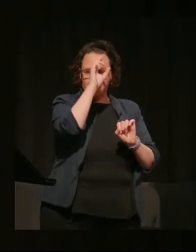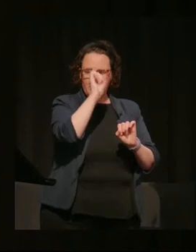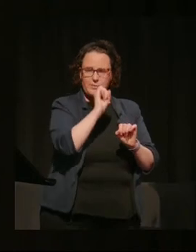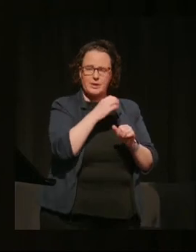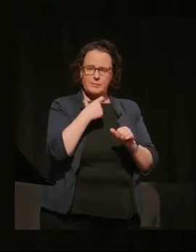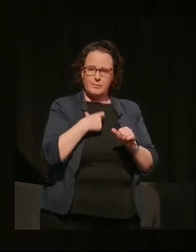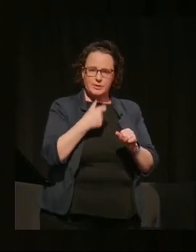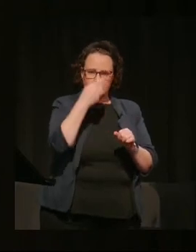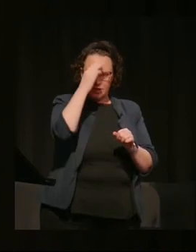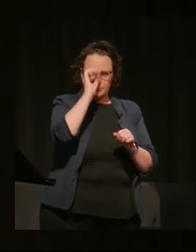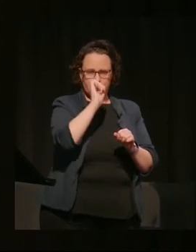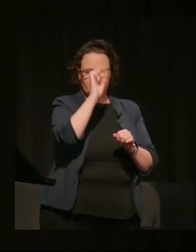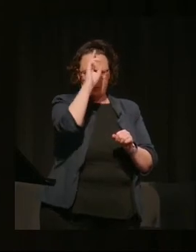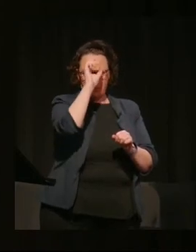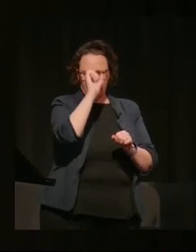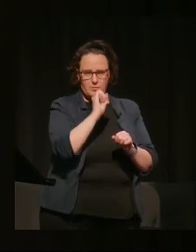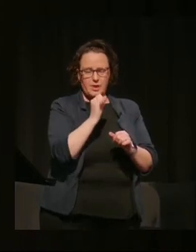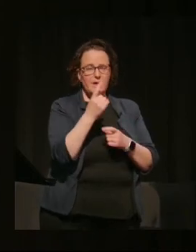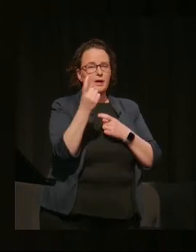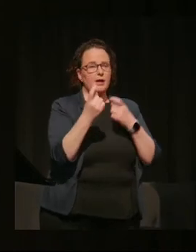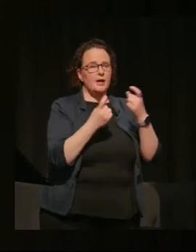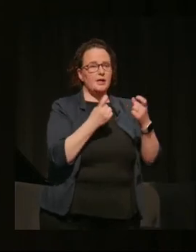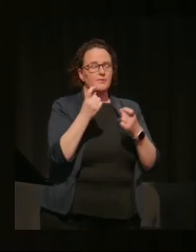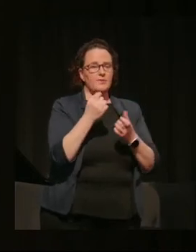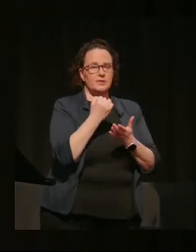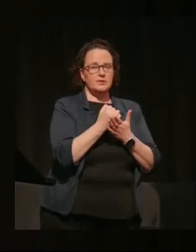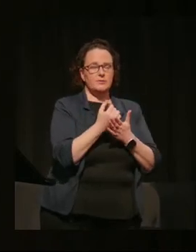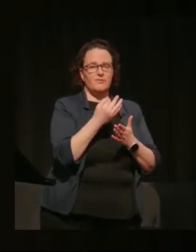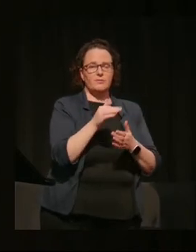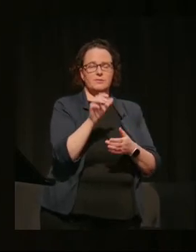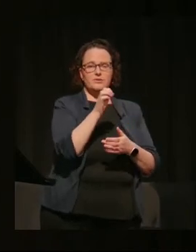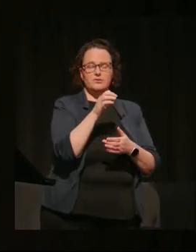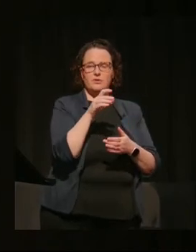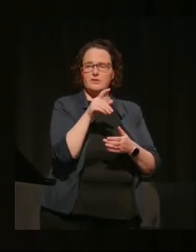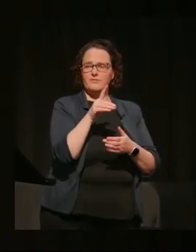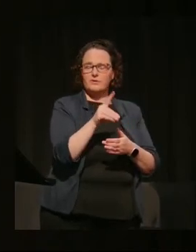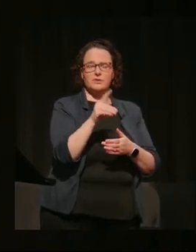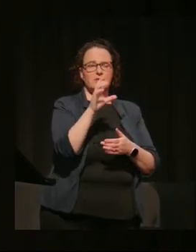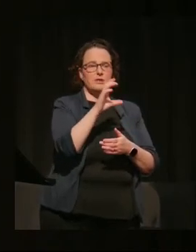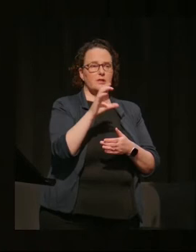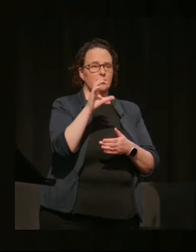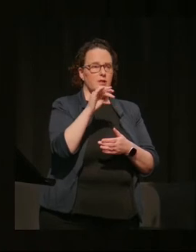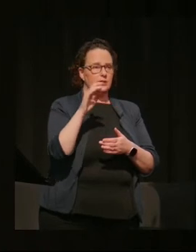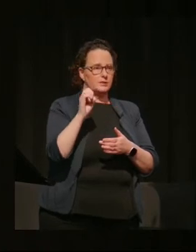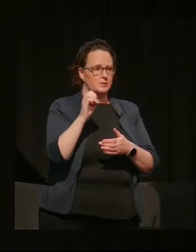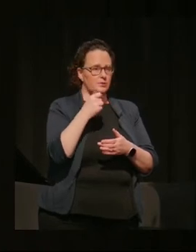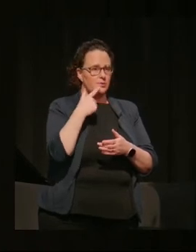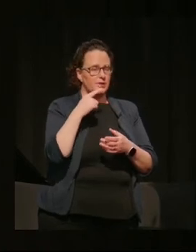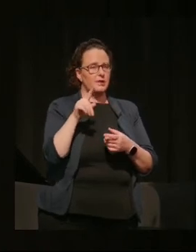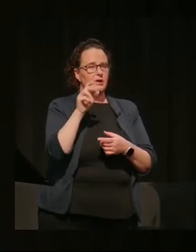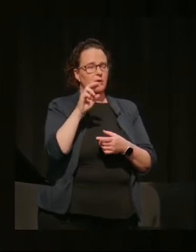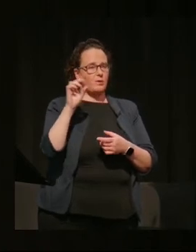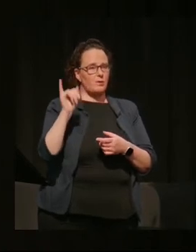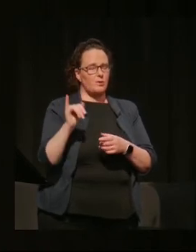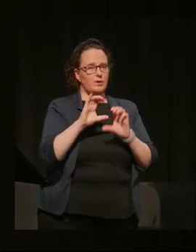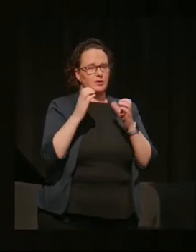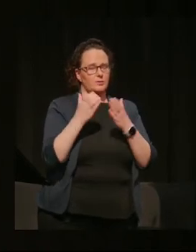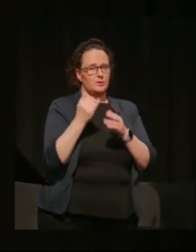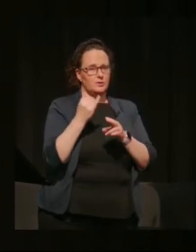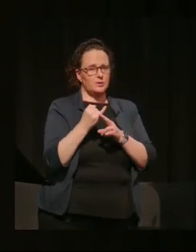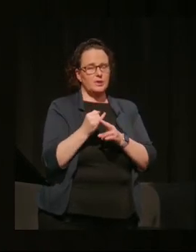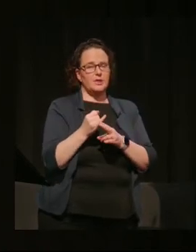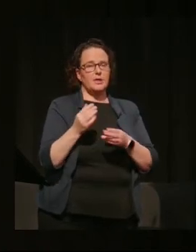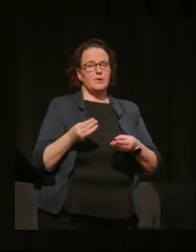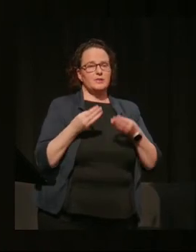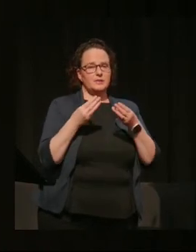memorial. I invite pupils from Stratford College, Dublin, Gorey Community School, Presentation Secondary